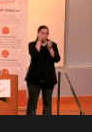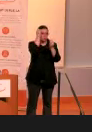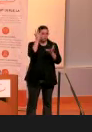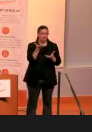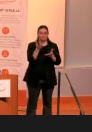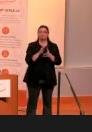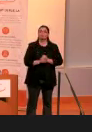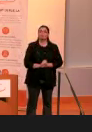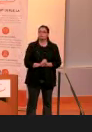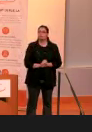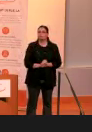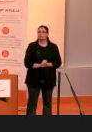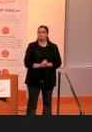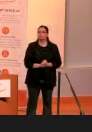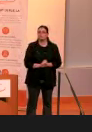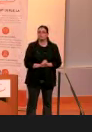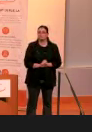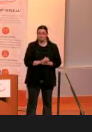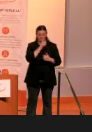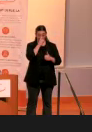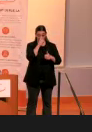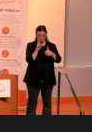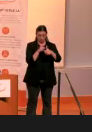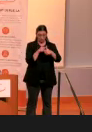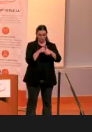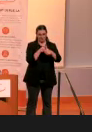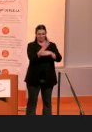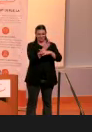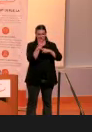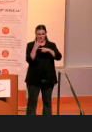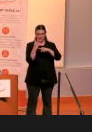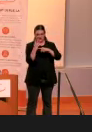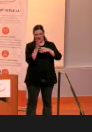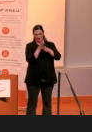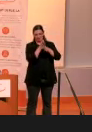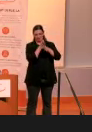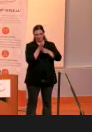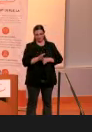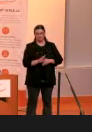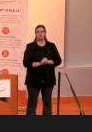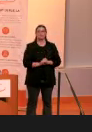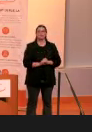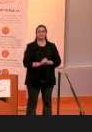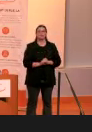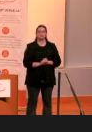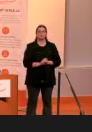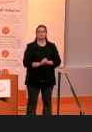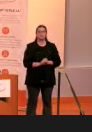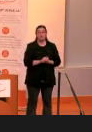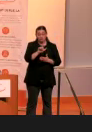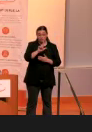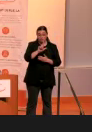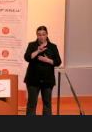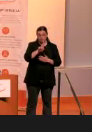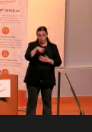First of all, let's go through genetic factors. About if you have lupus, about